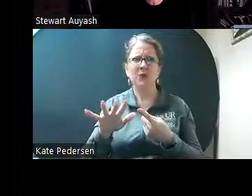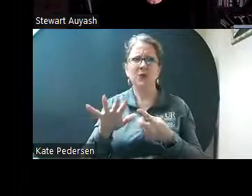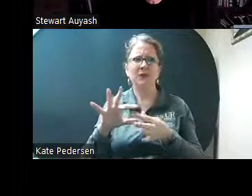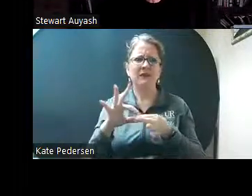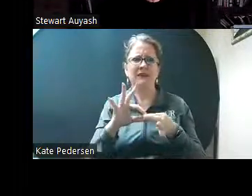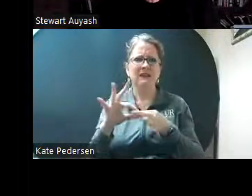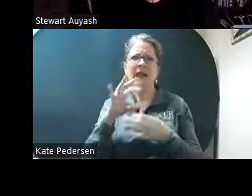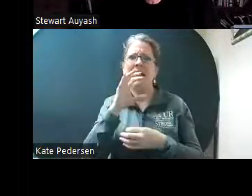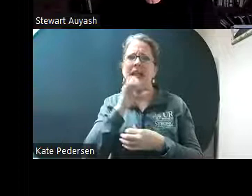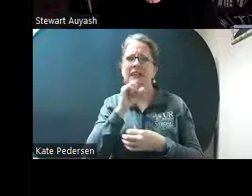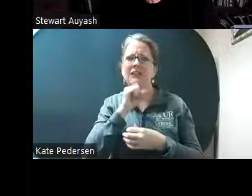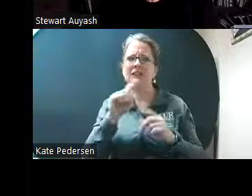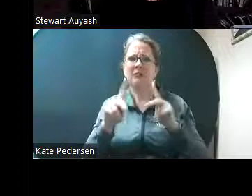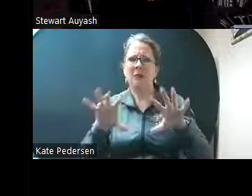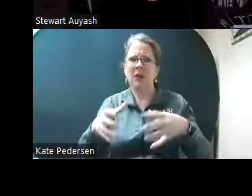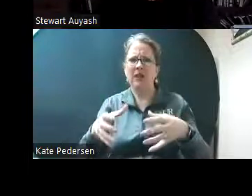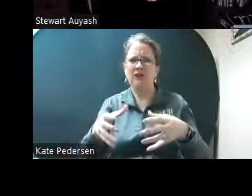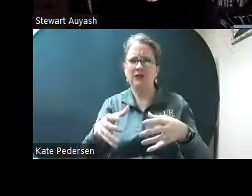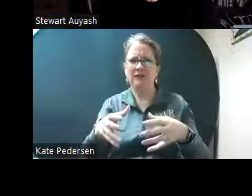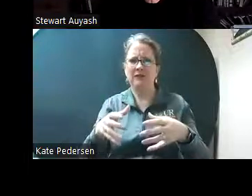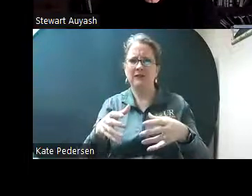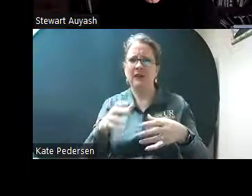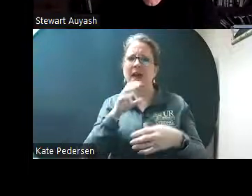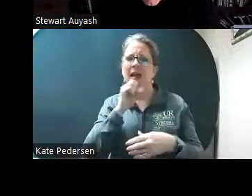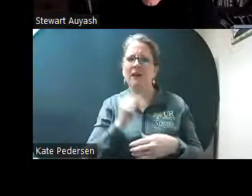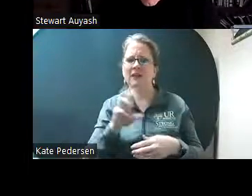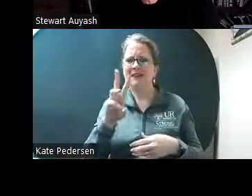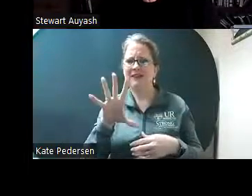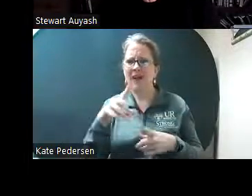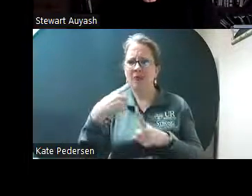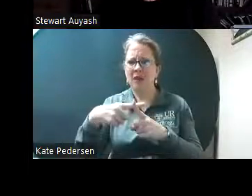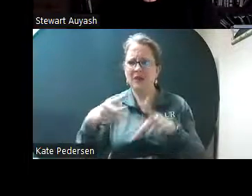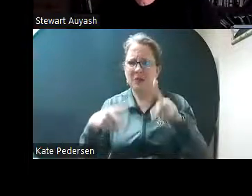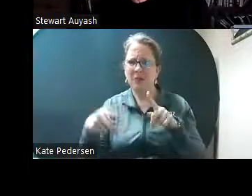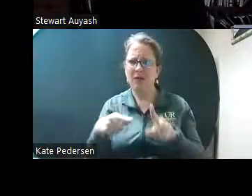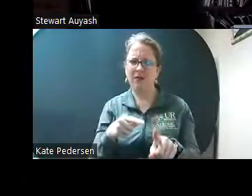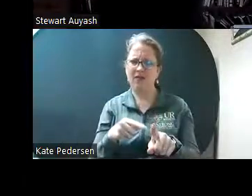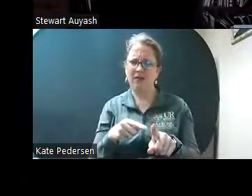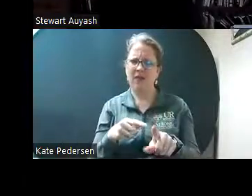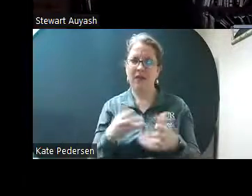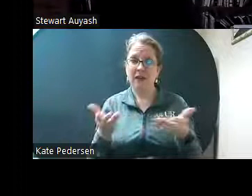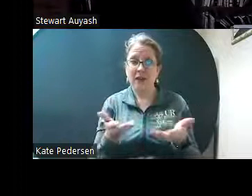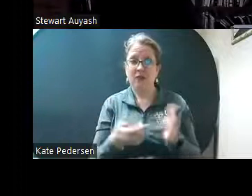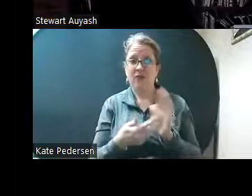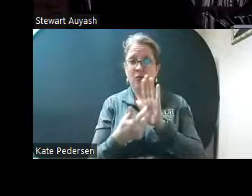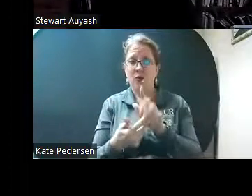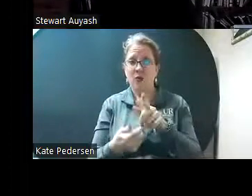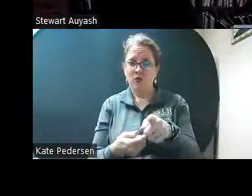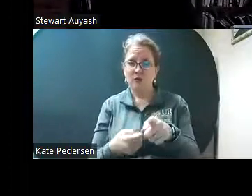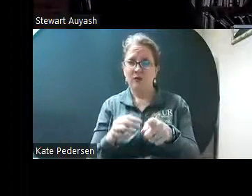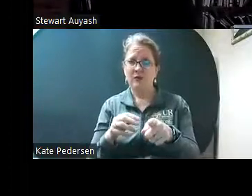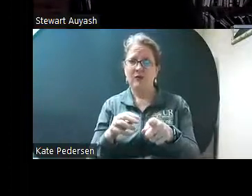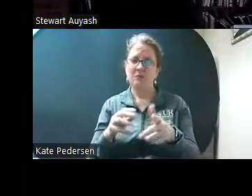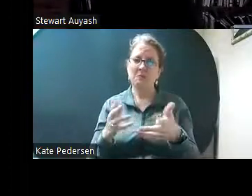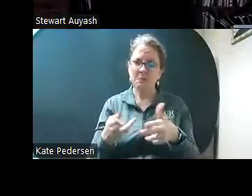the aging population or to elderly or older people. And here it shows not that there is